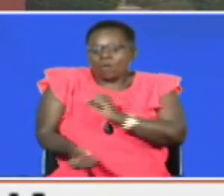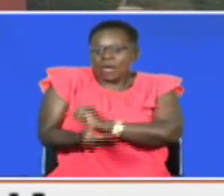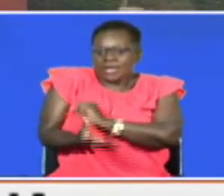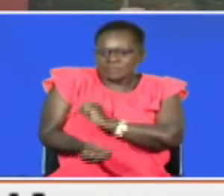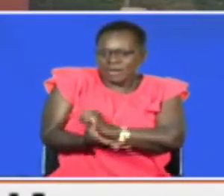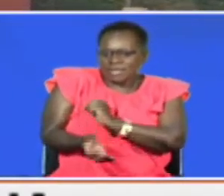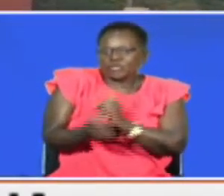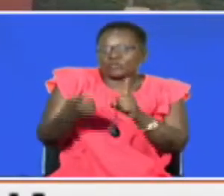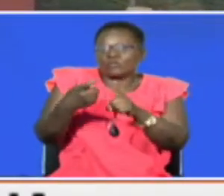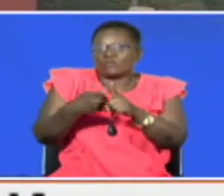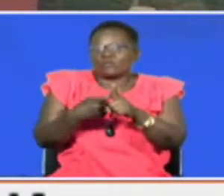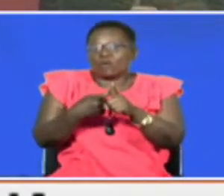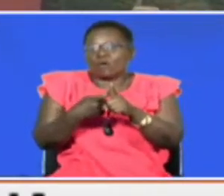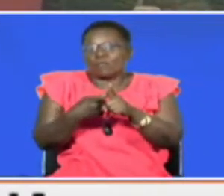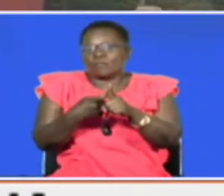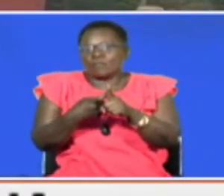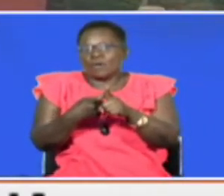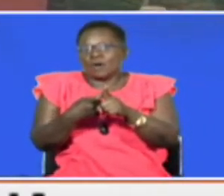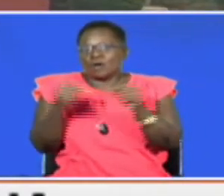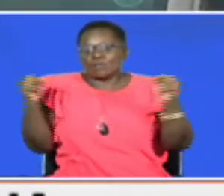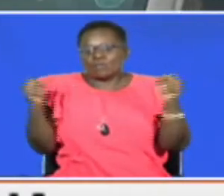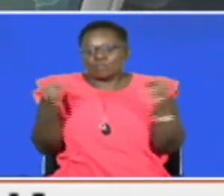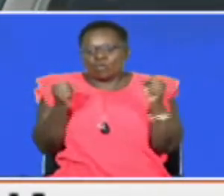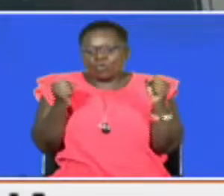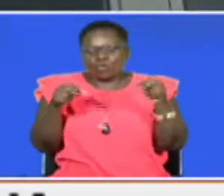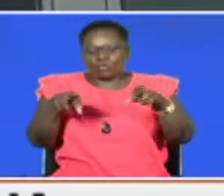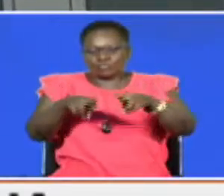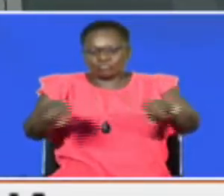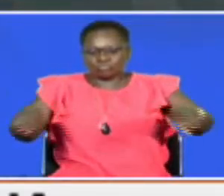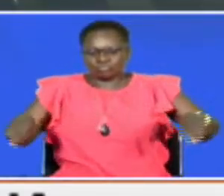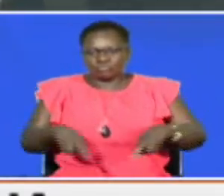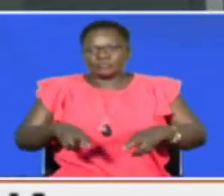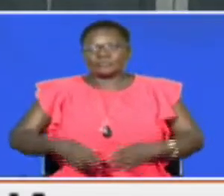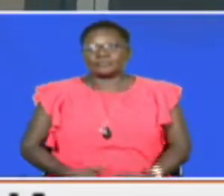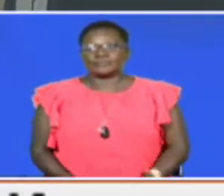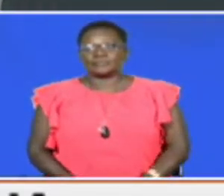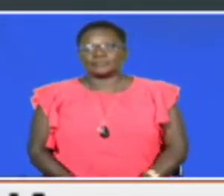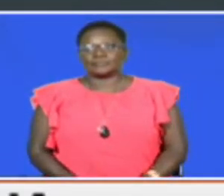aliyopata kutoka kwa wahudumu wa chumba cha kuhifadhi maiti.